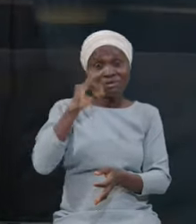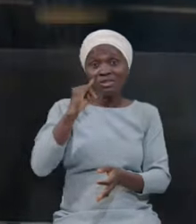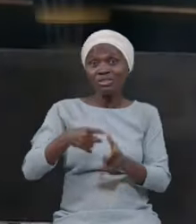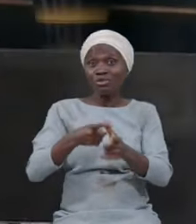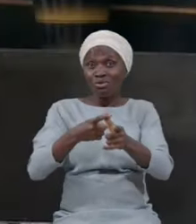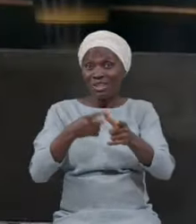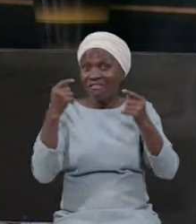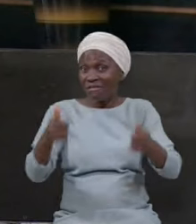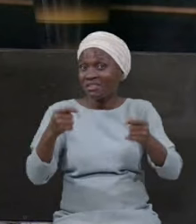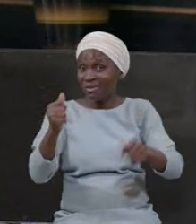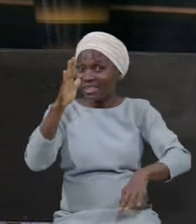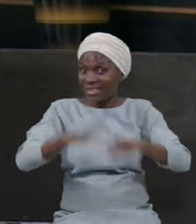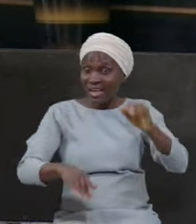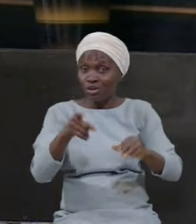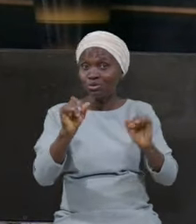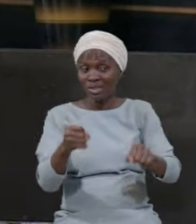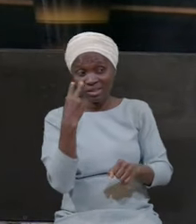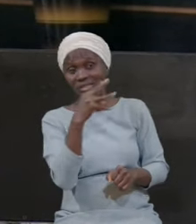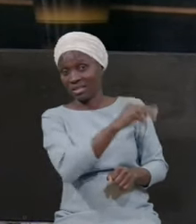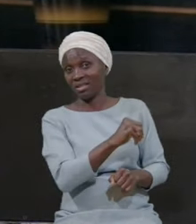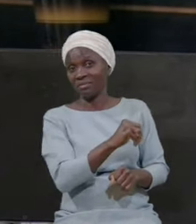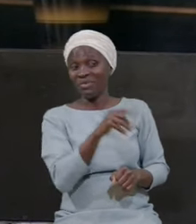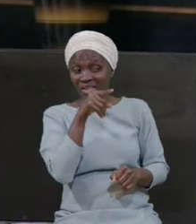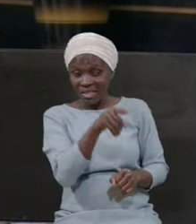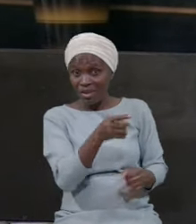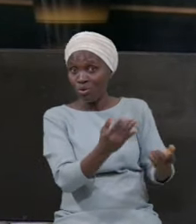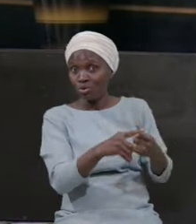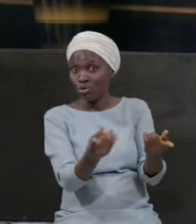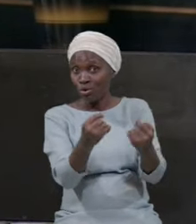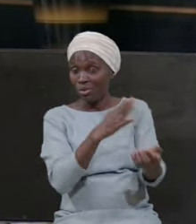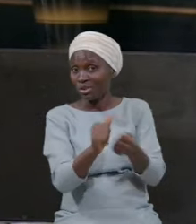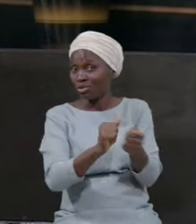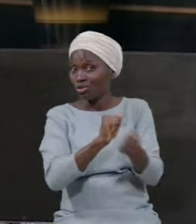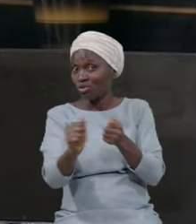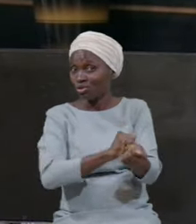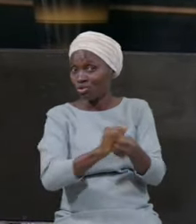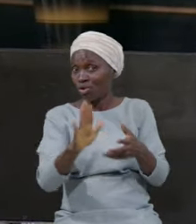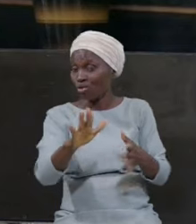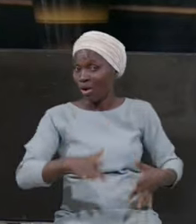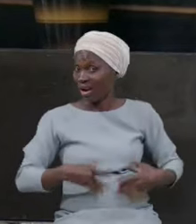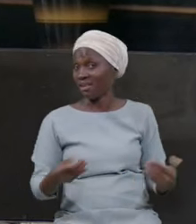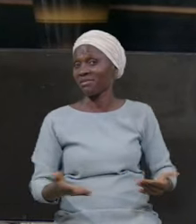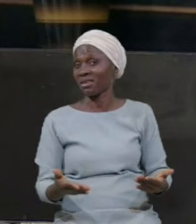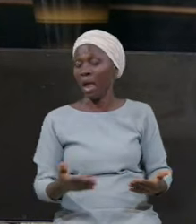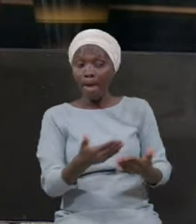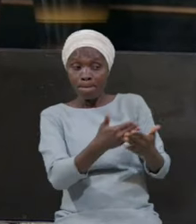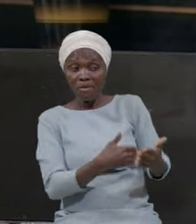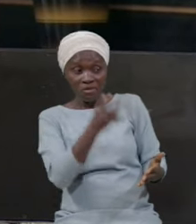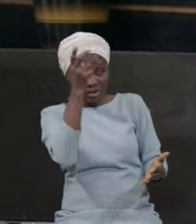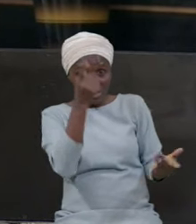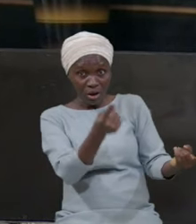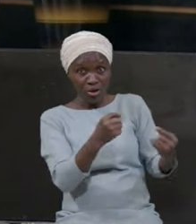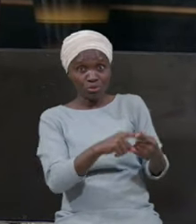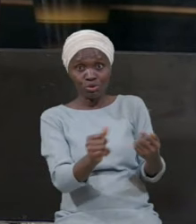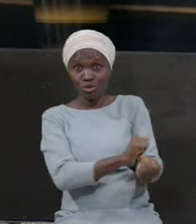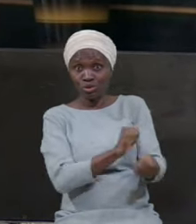And he wants to come and destroy your life there before he comes and destroys you completely. Come now